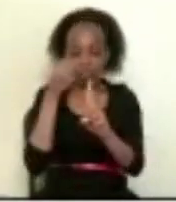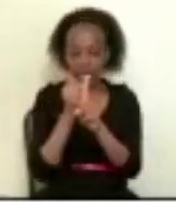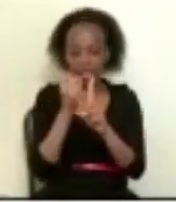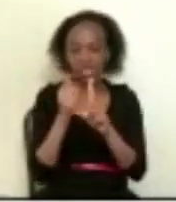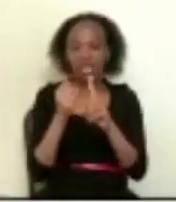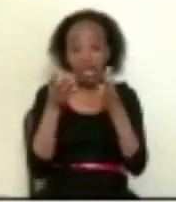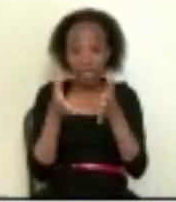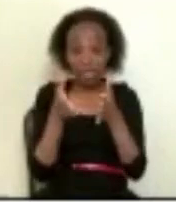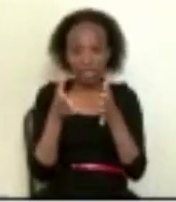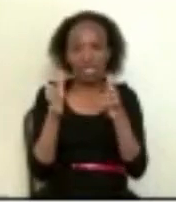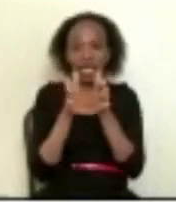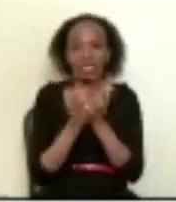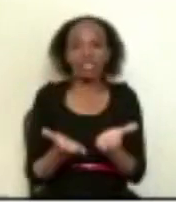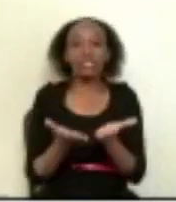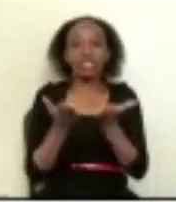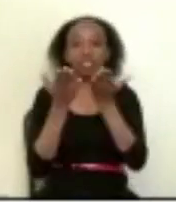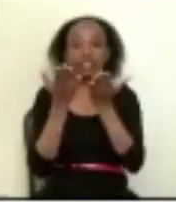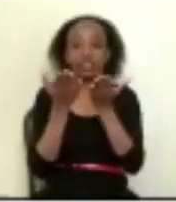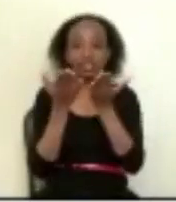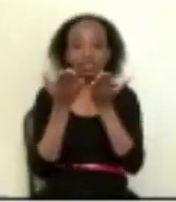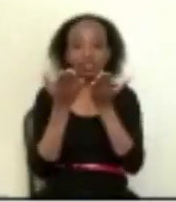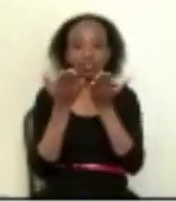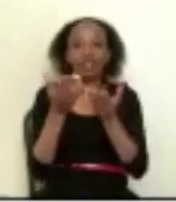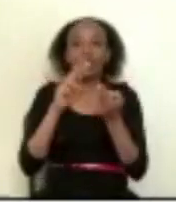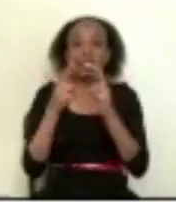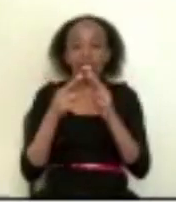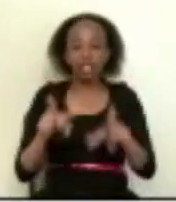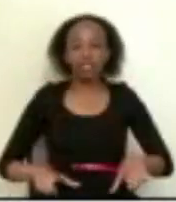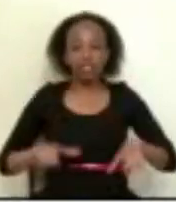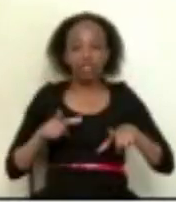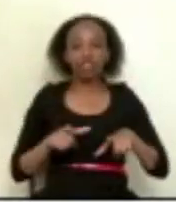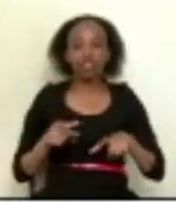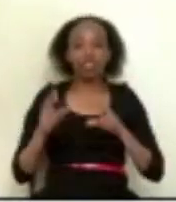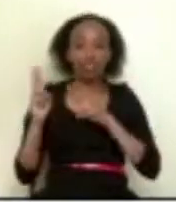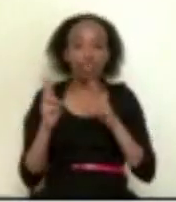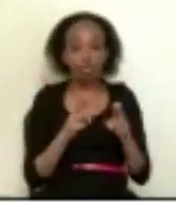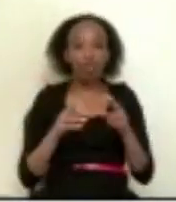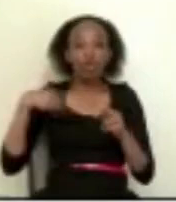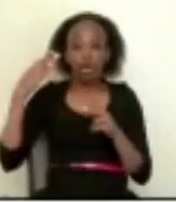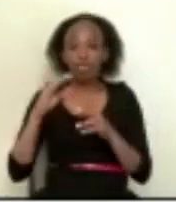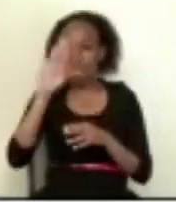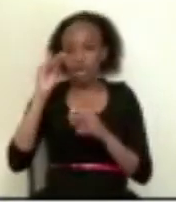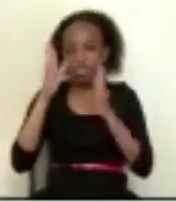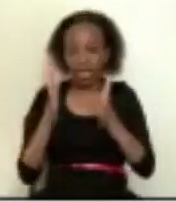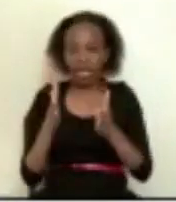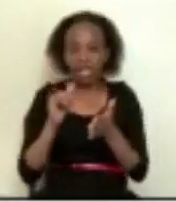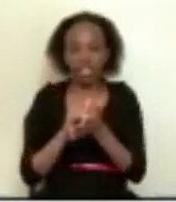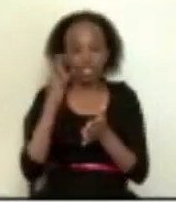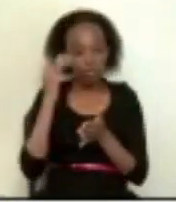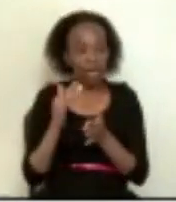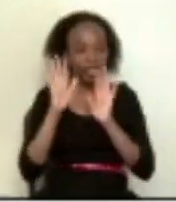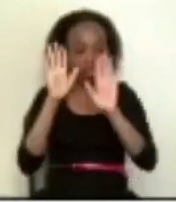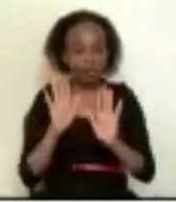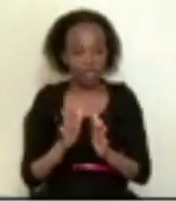growth and decreasing the standard of living for normal everyday Africans. So this is why it's important,